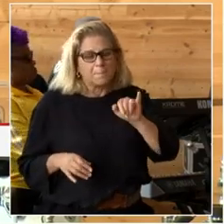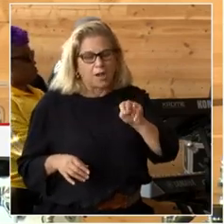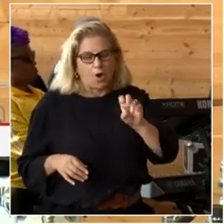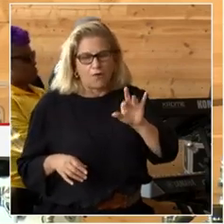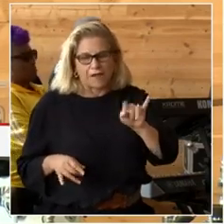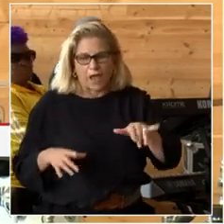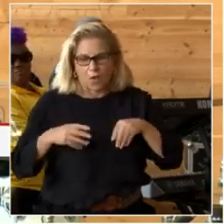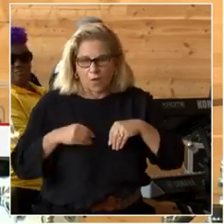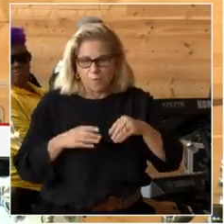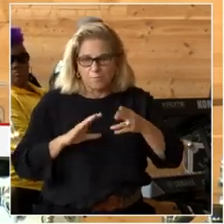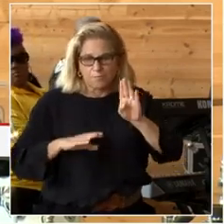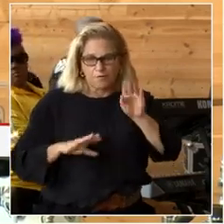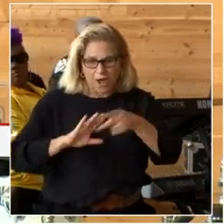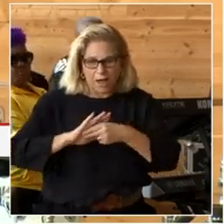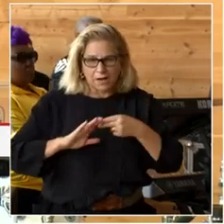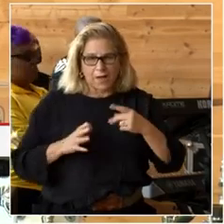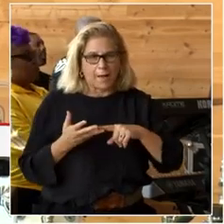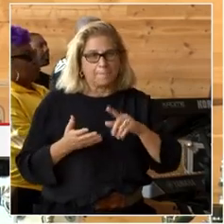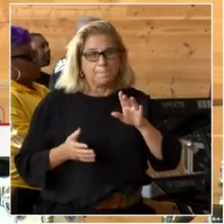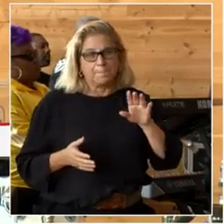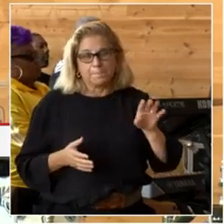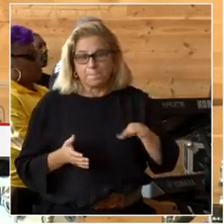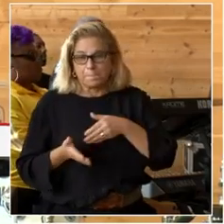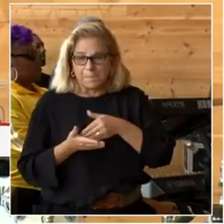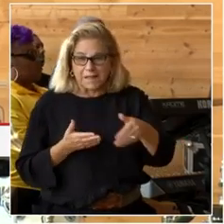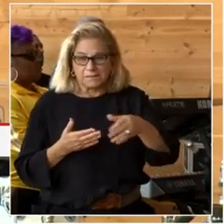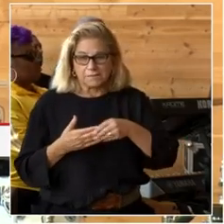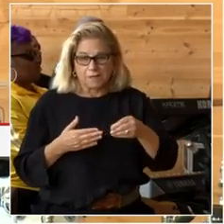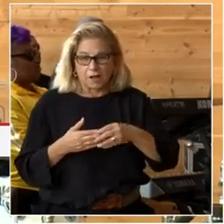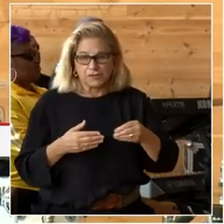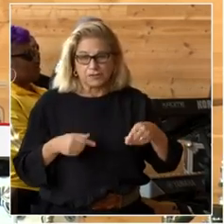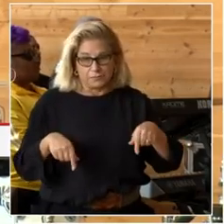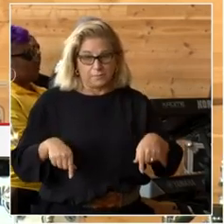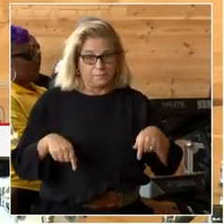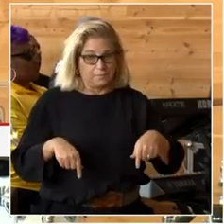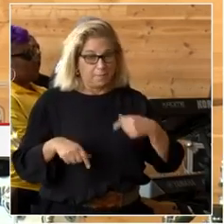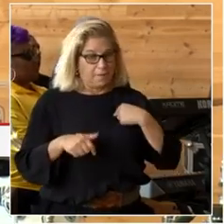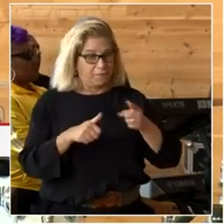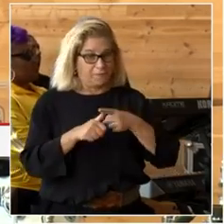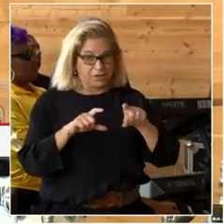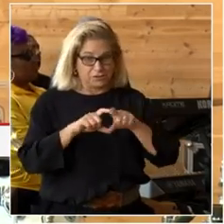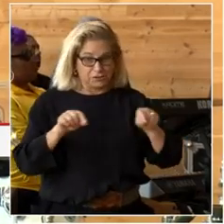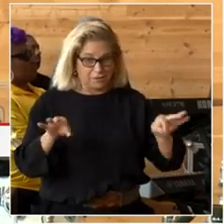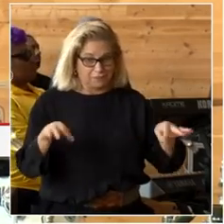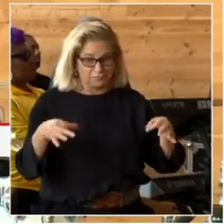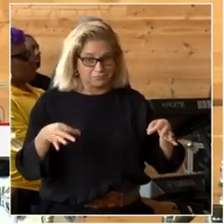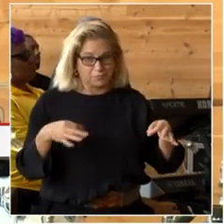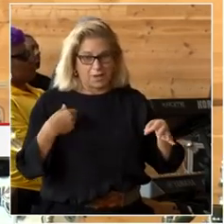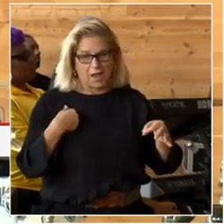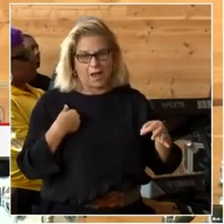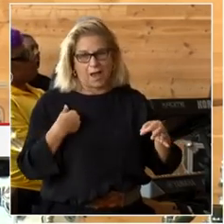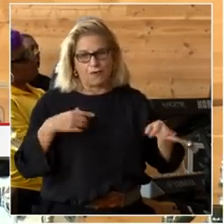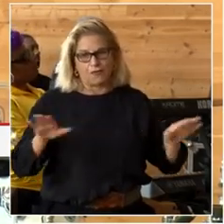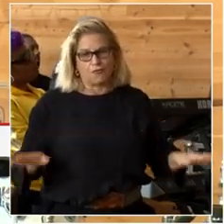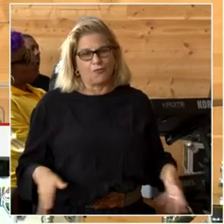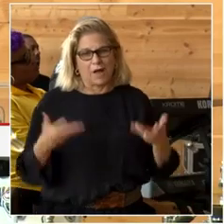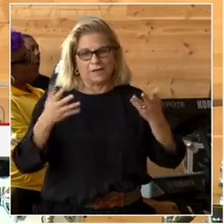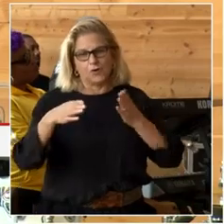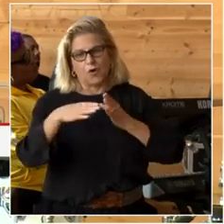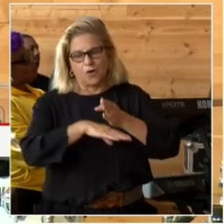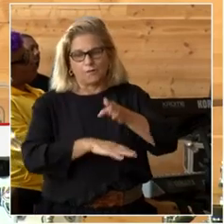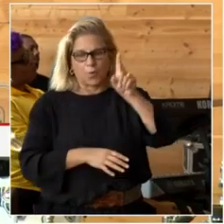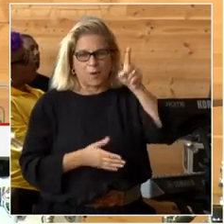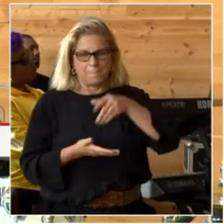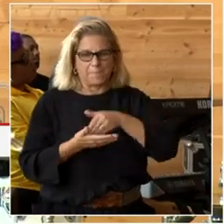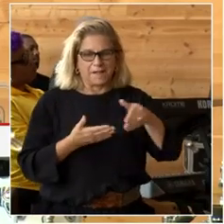industry. Since then, since that first check, I've been able to raise over $1 million, and I'm building a pipeline to raise